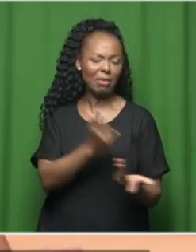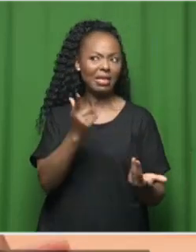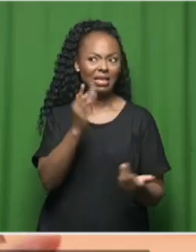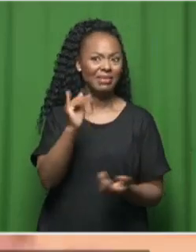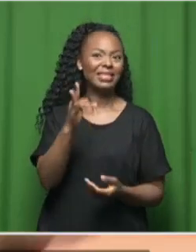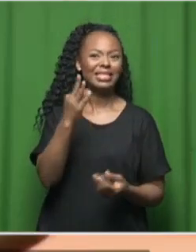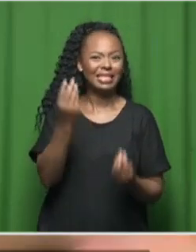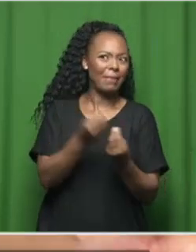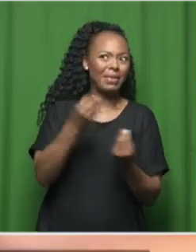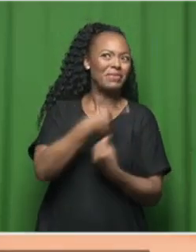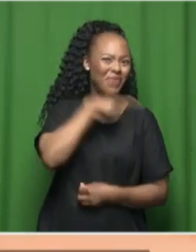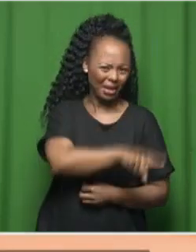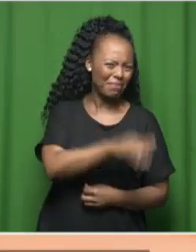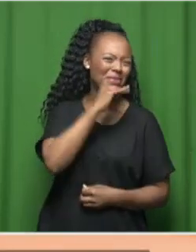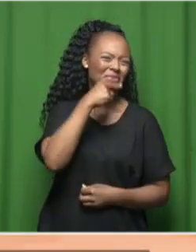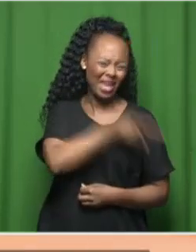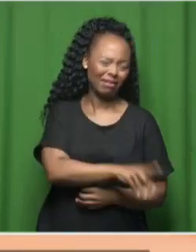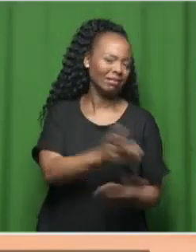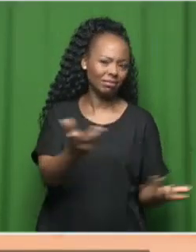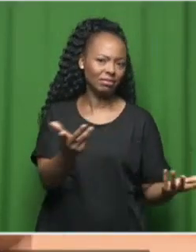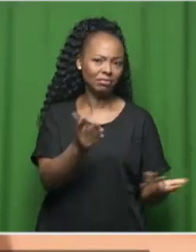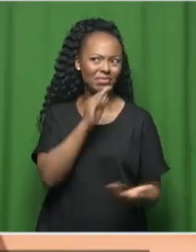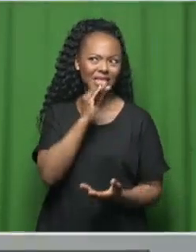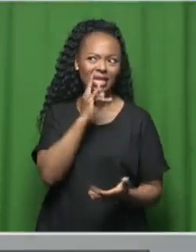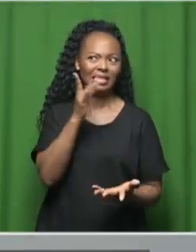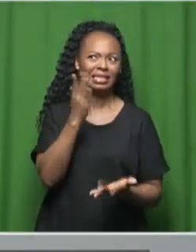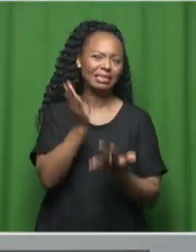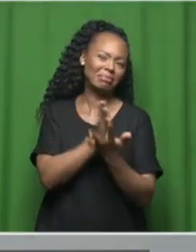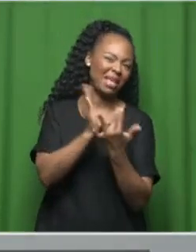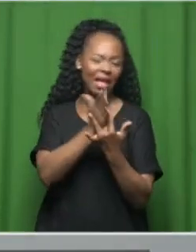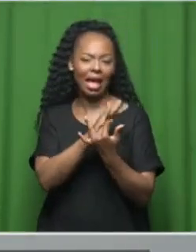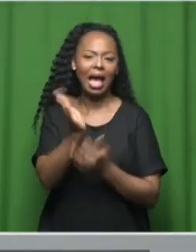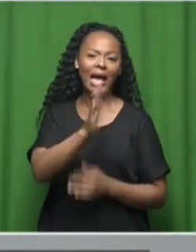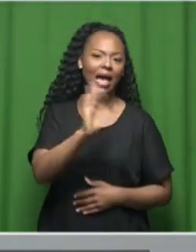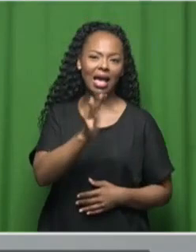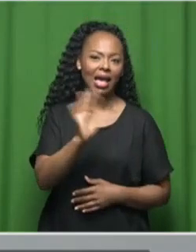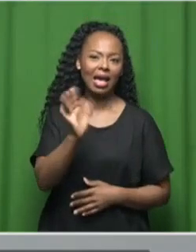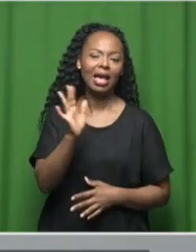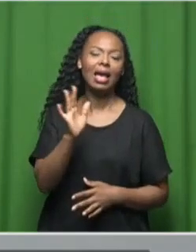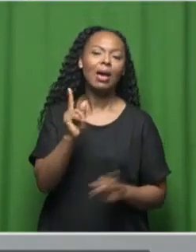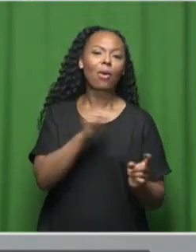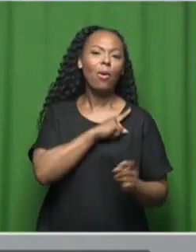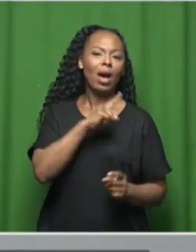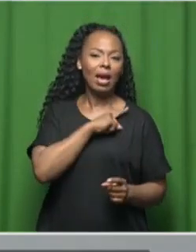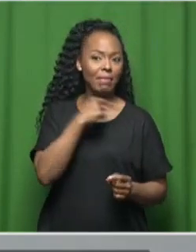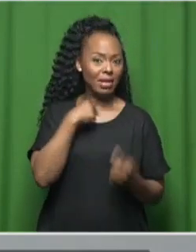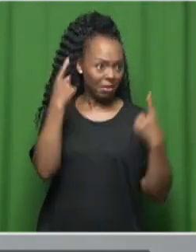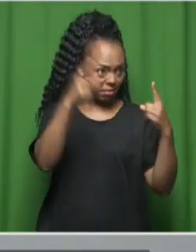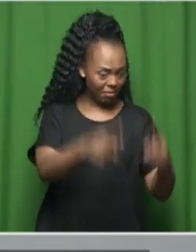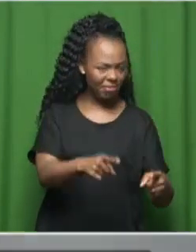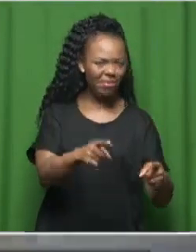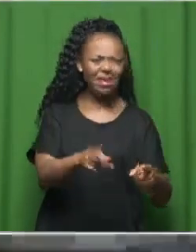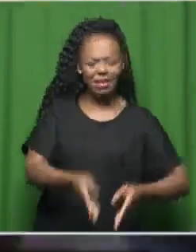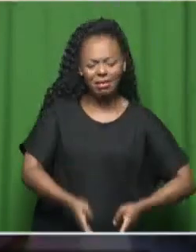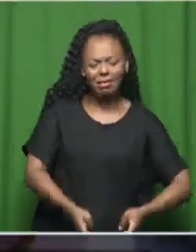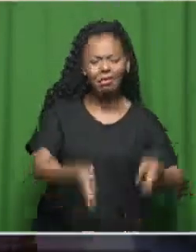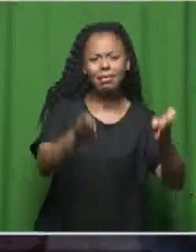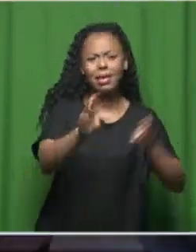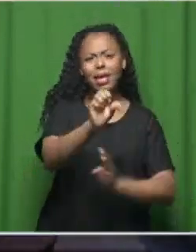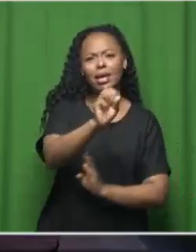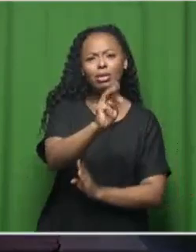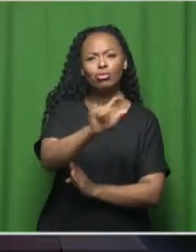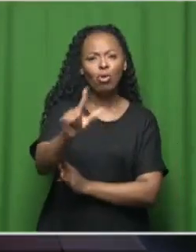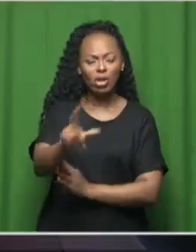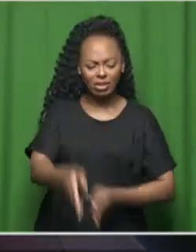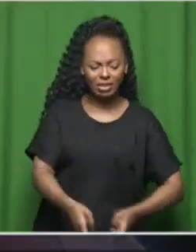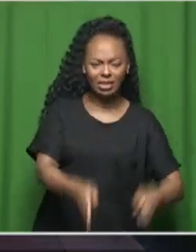fake. It's either original or fake. There's no middle ground. But because I went to Small Street, you know, just to find out the